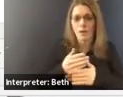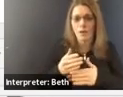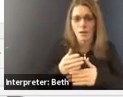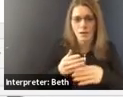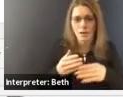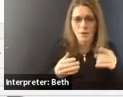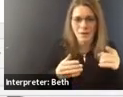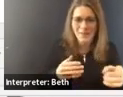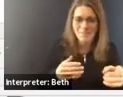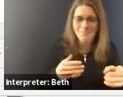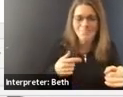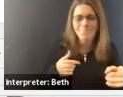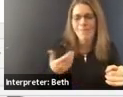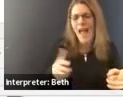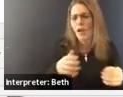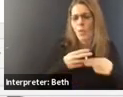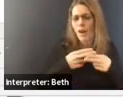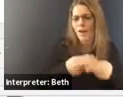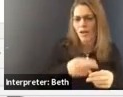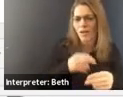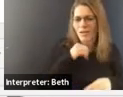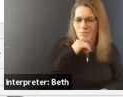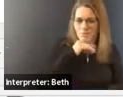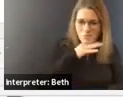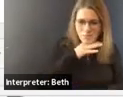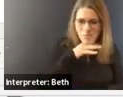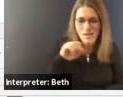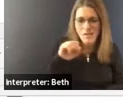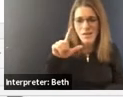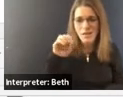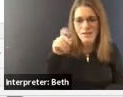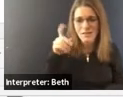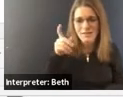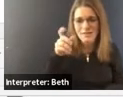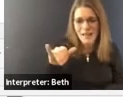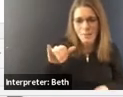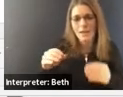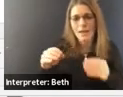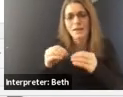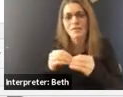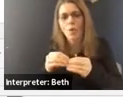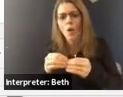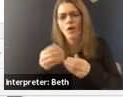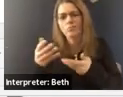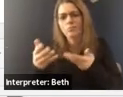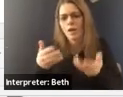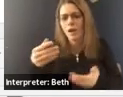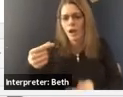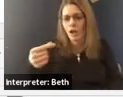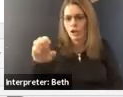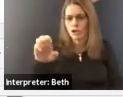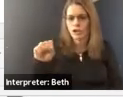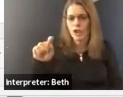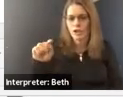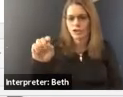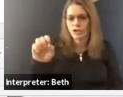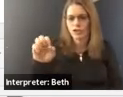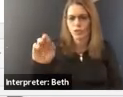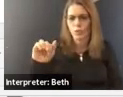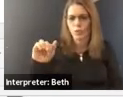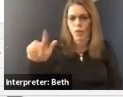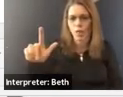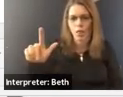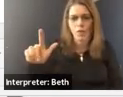sloppy, gestural, it's a better way to say it, blue line to very crisp,